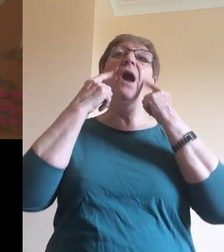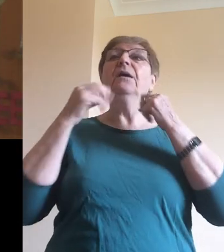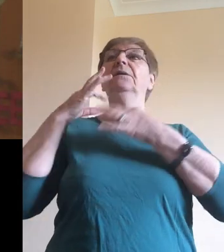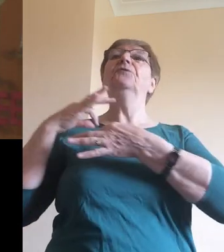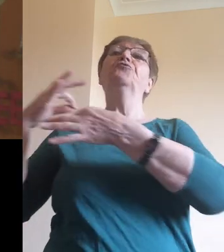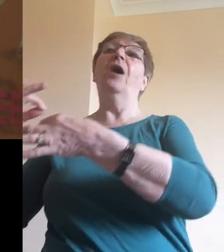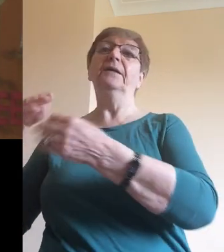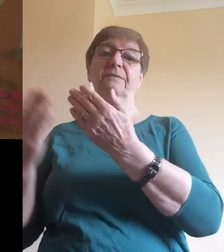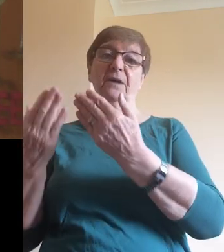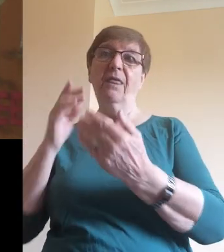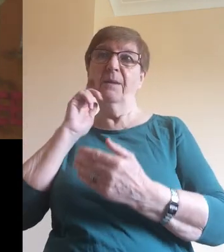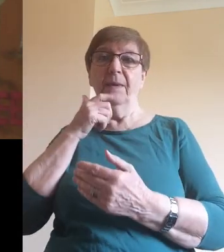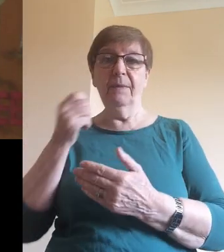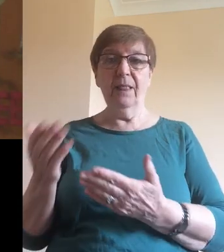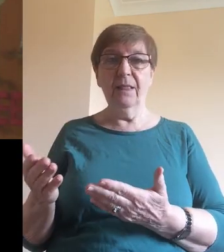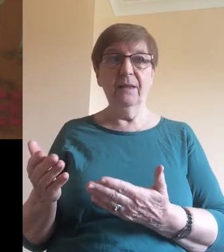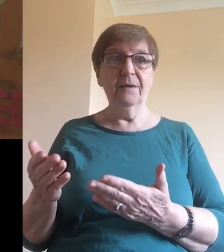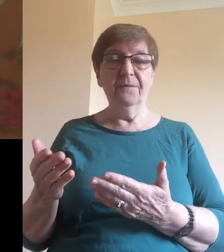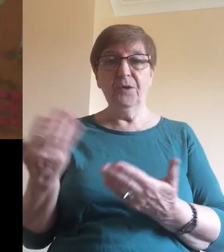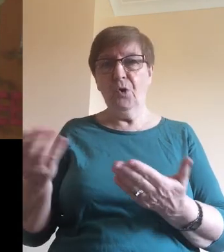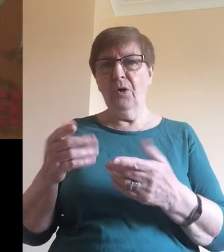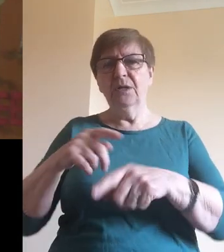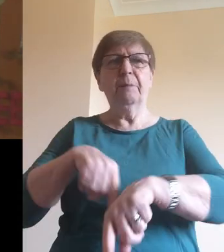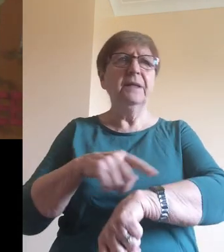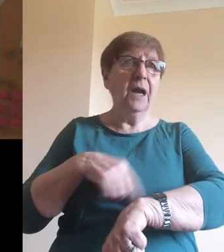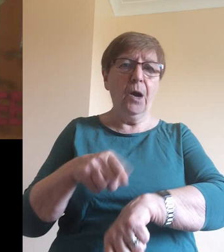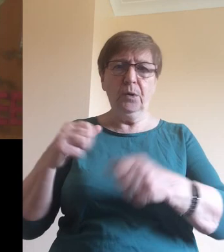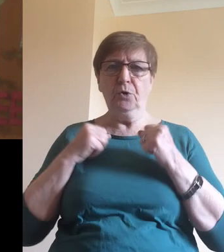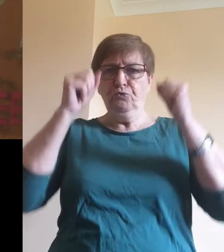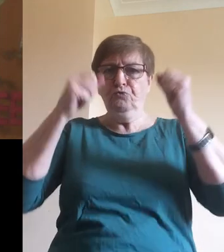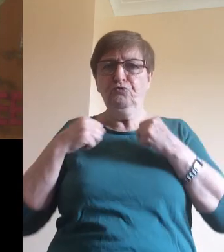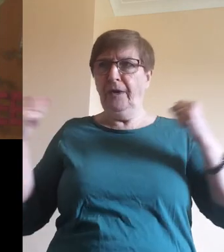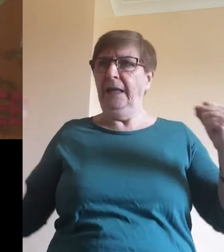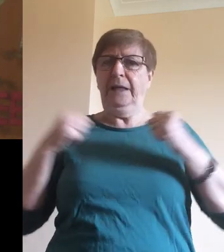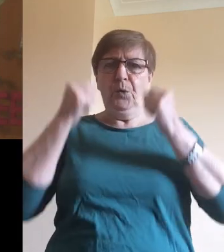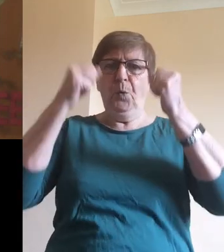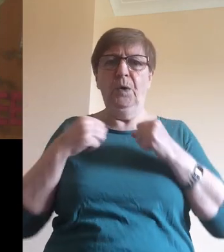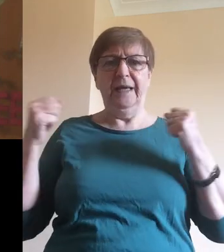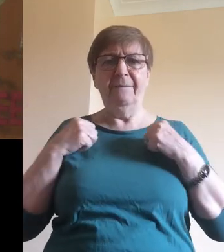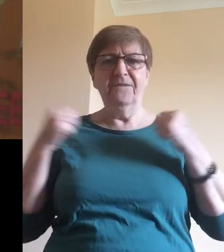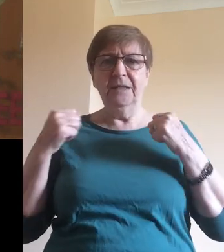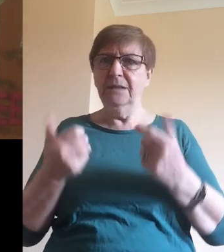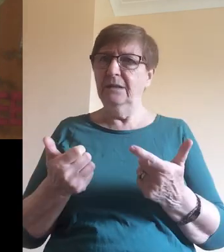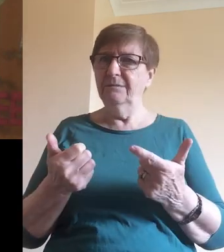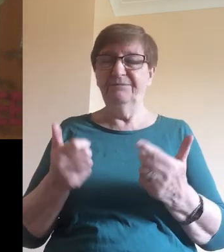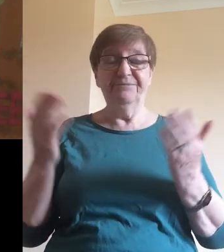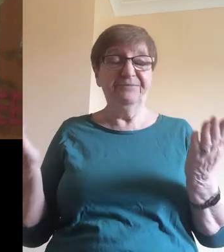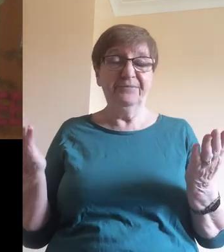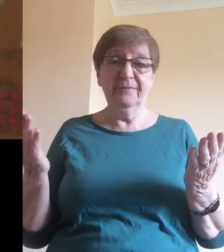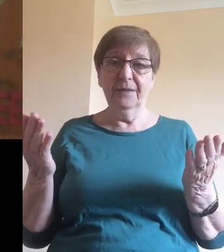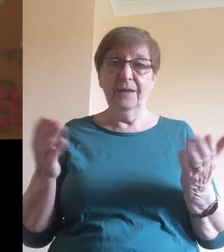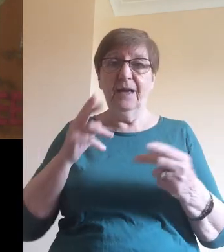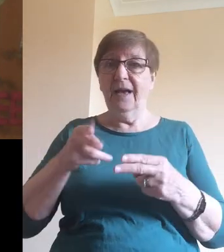to others, or spending hours training to keep fit, and so on and so on. Now again,